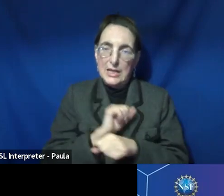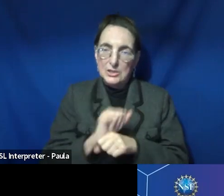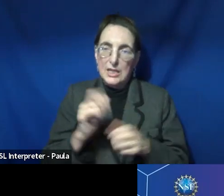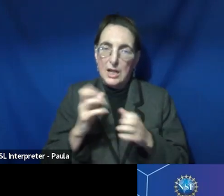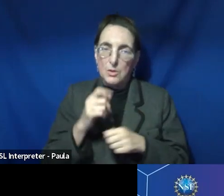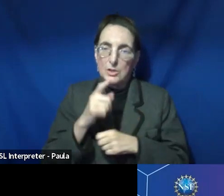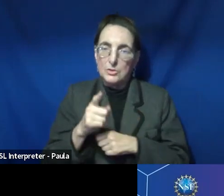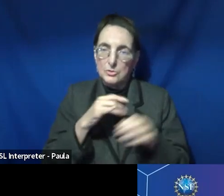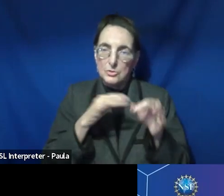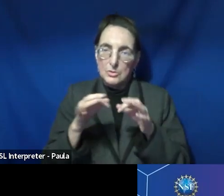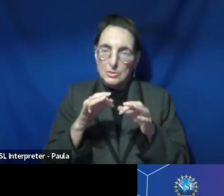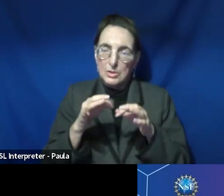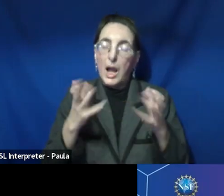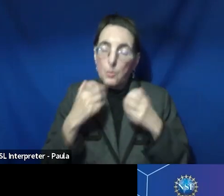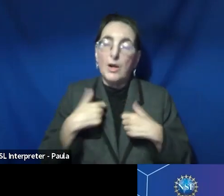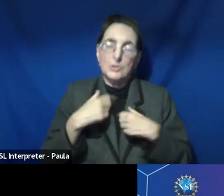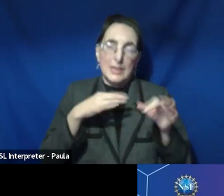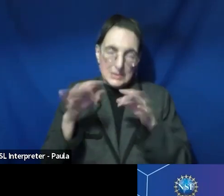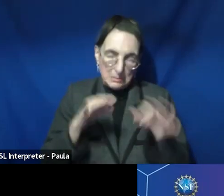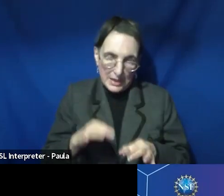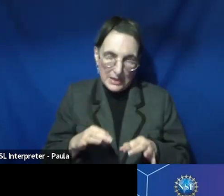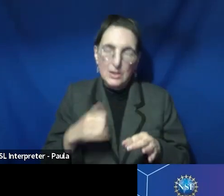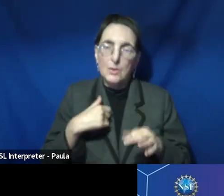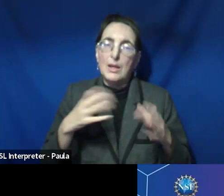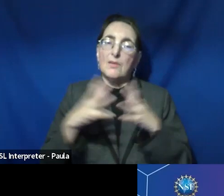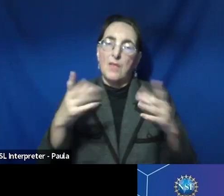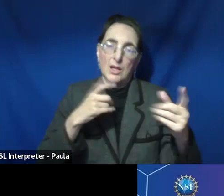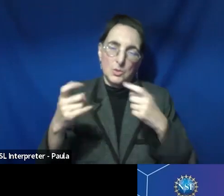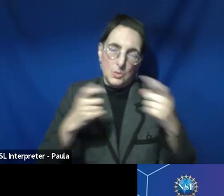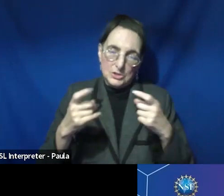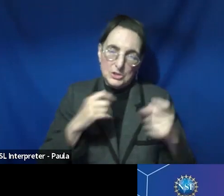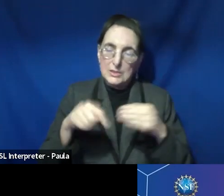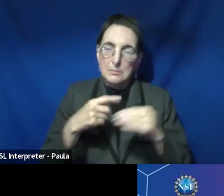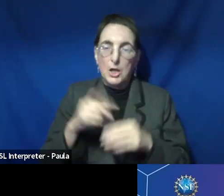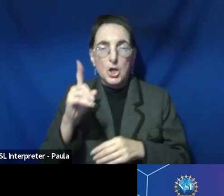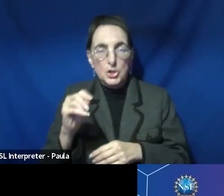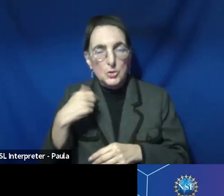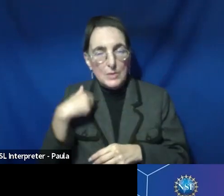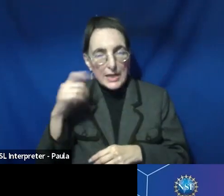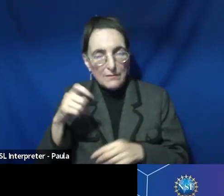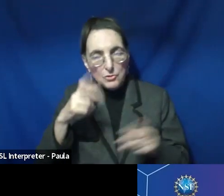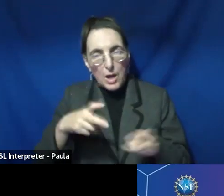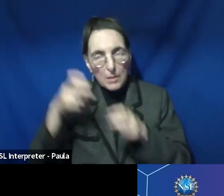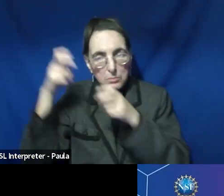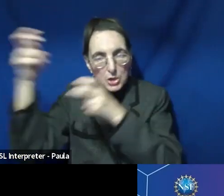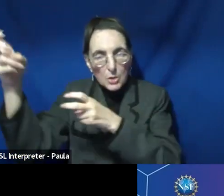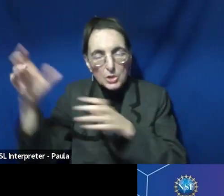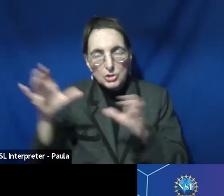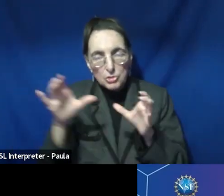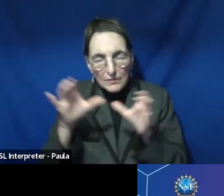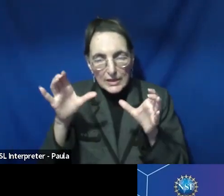explain, to you, because we got a lot of questions about, do we have to upload a certification